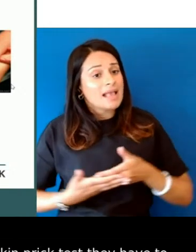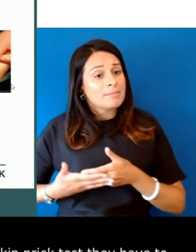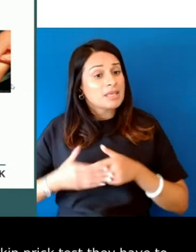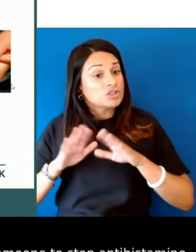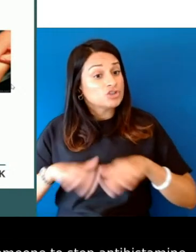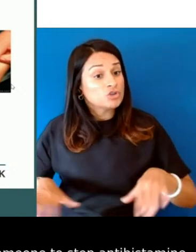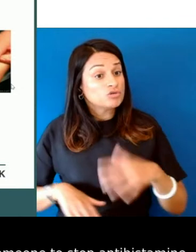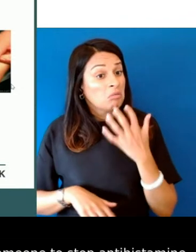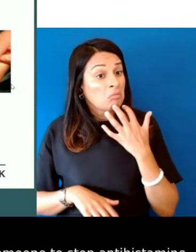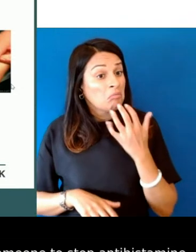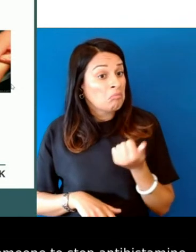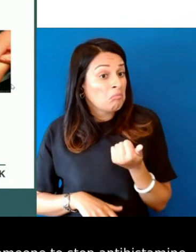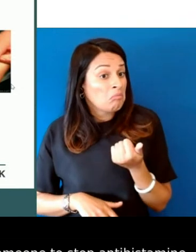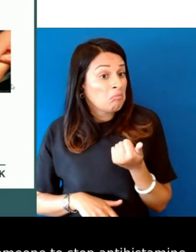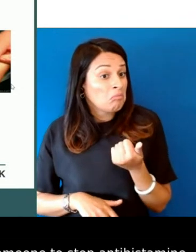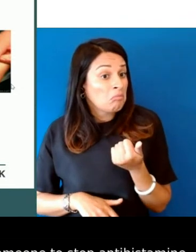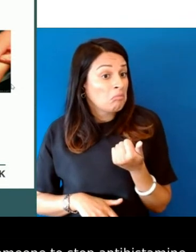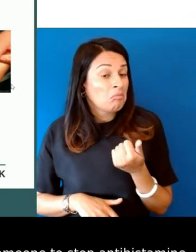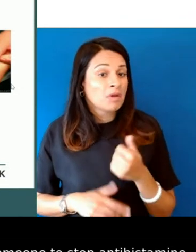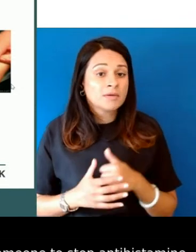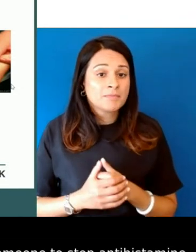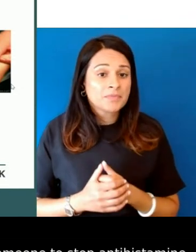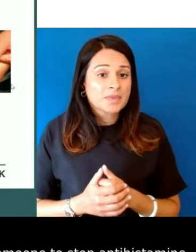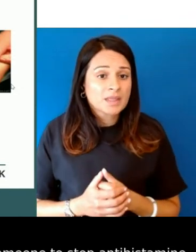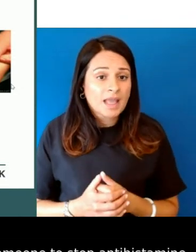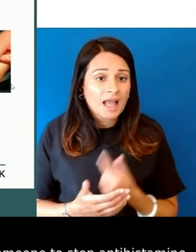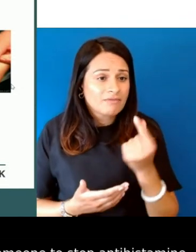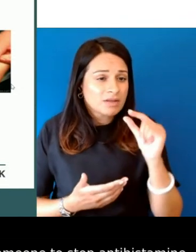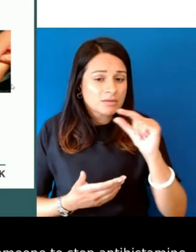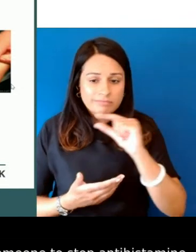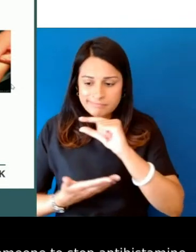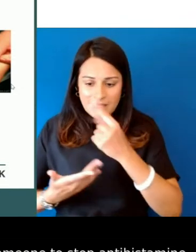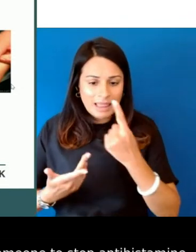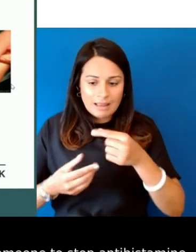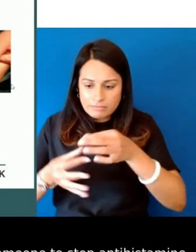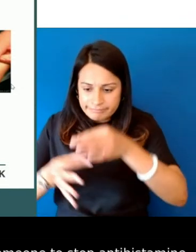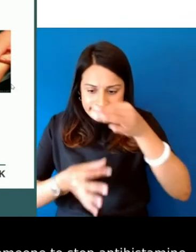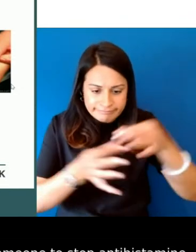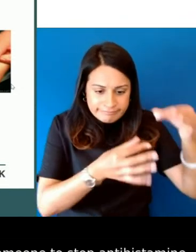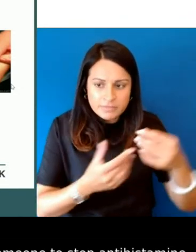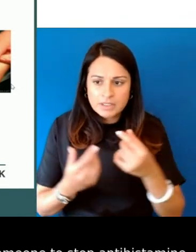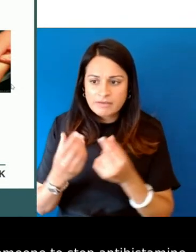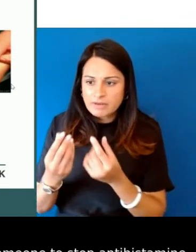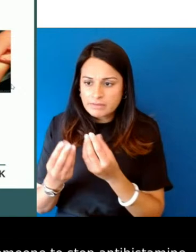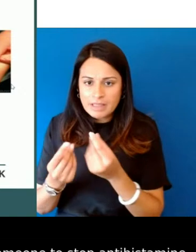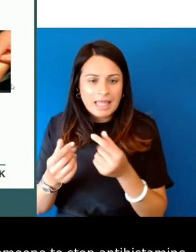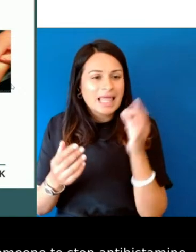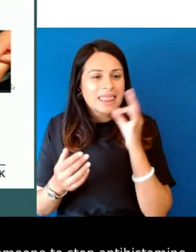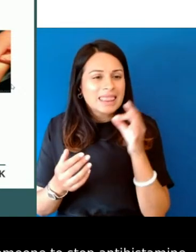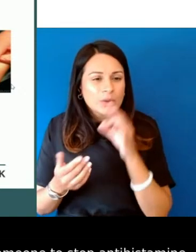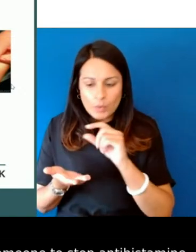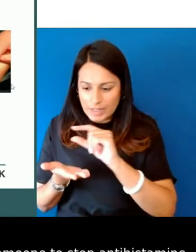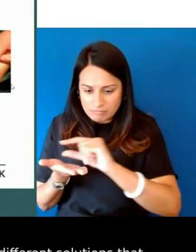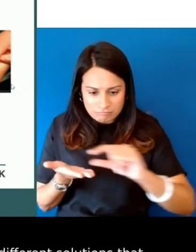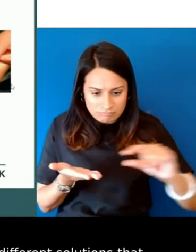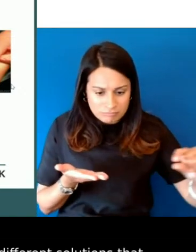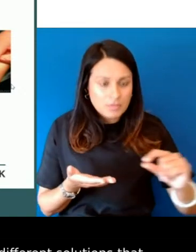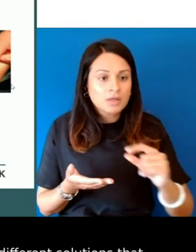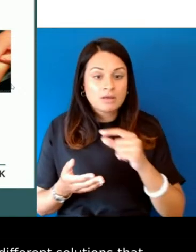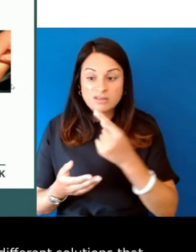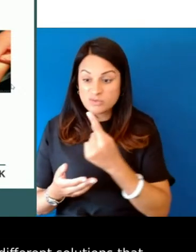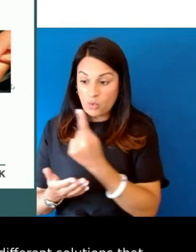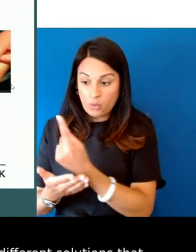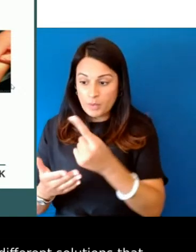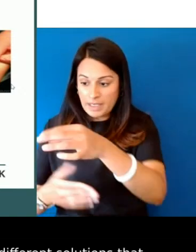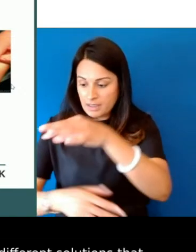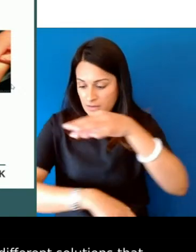basically we have little solutions that contain different things like milk egg grass pollen cat you pop a little droplet on their arm and you prick